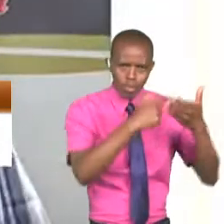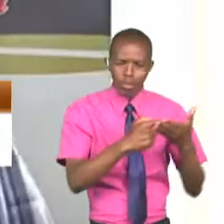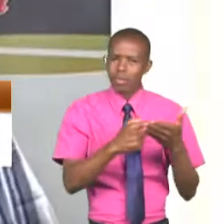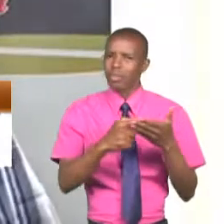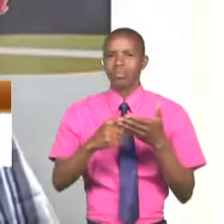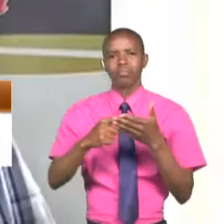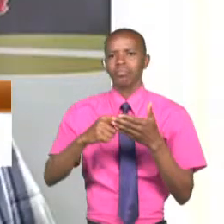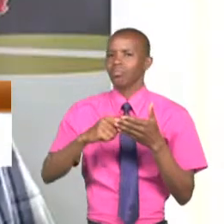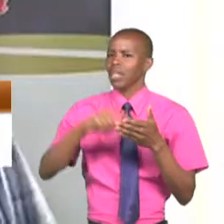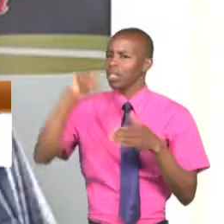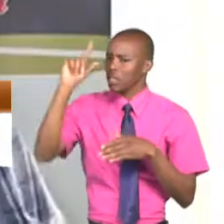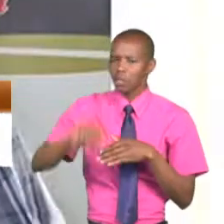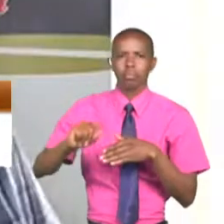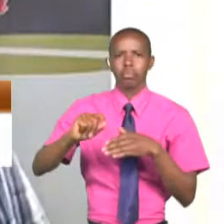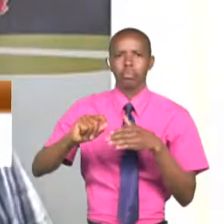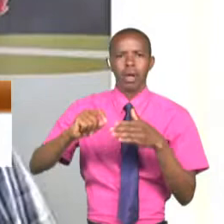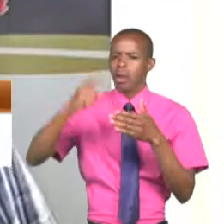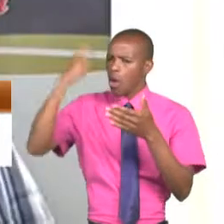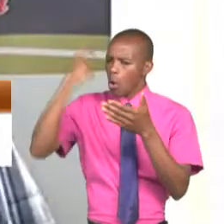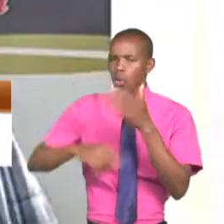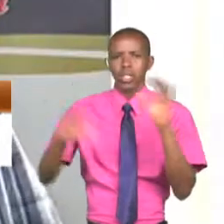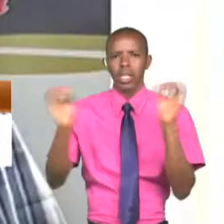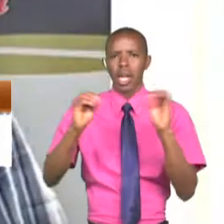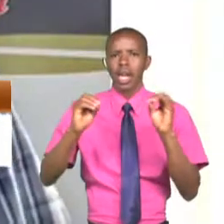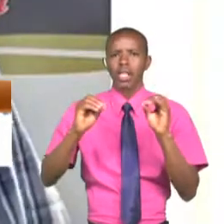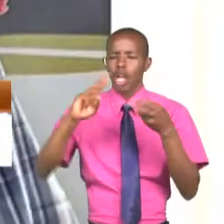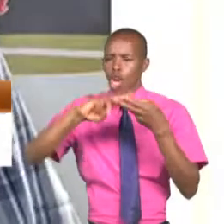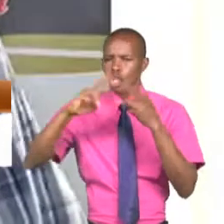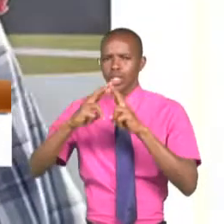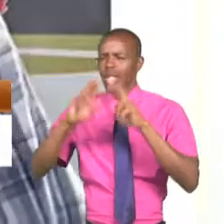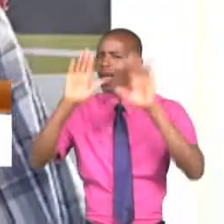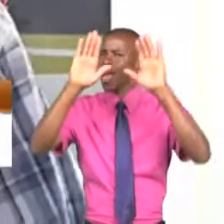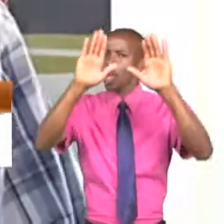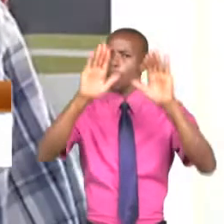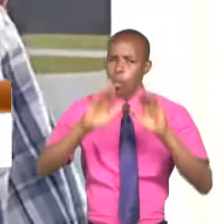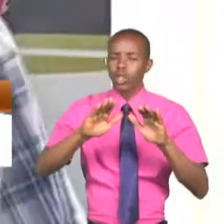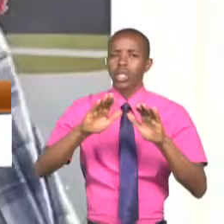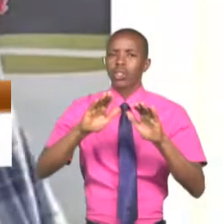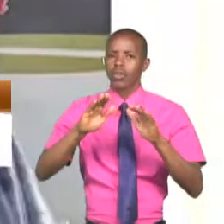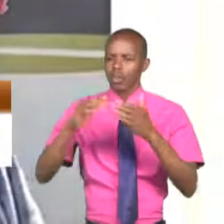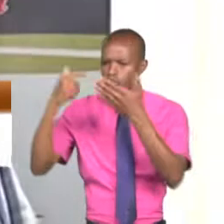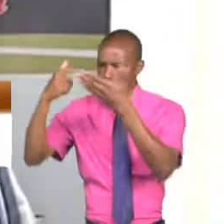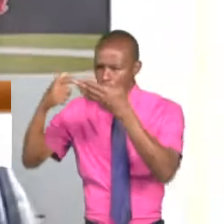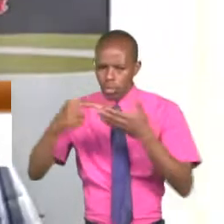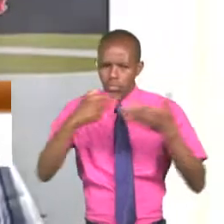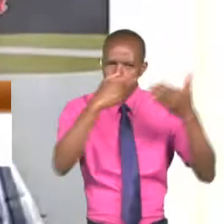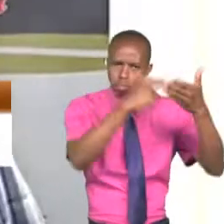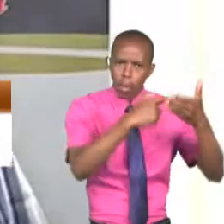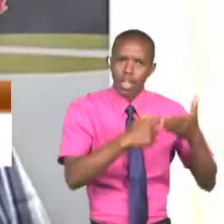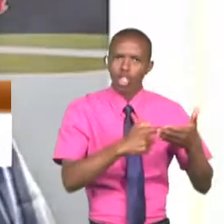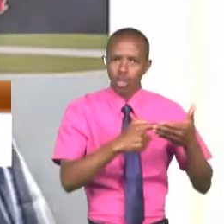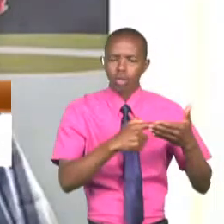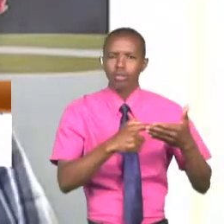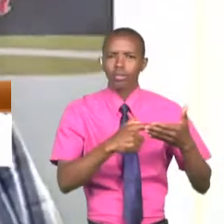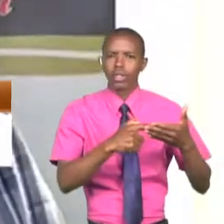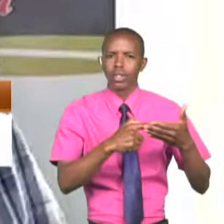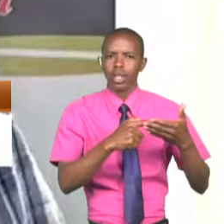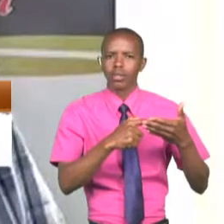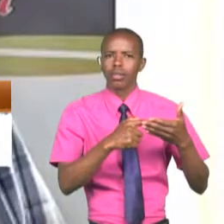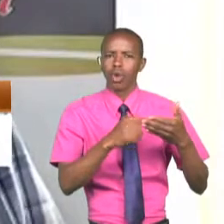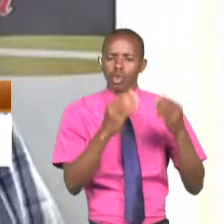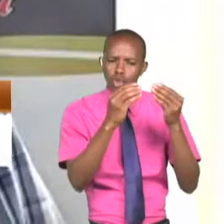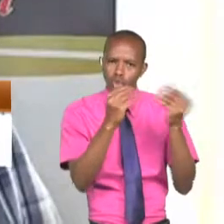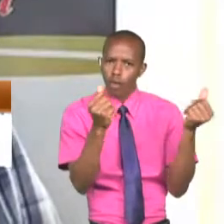effective, it restores relationship. In fact, the most important part of mediation is that you resolve the